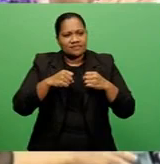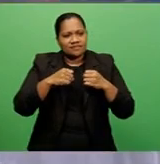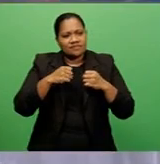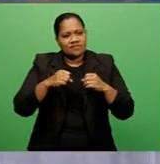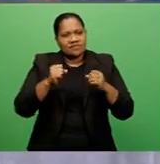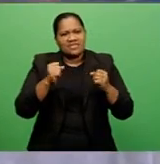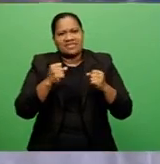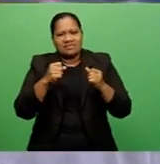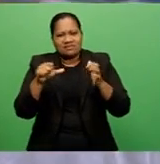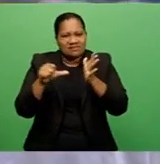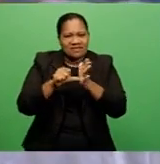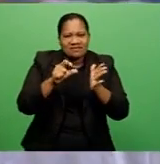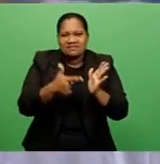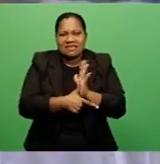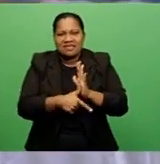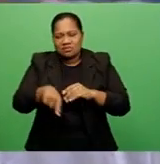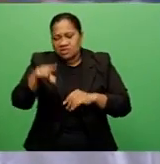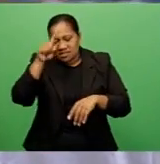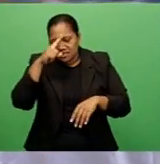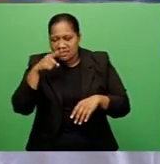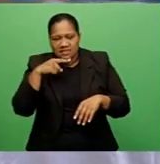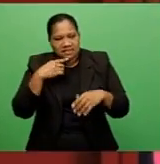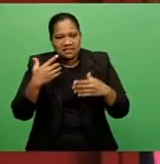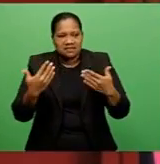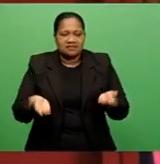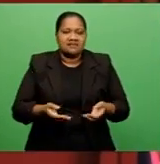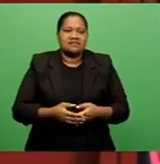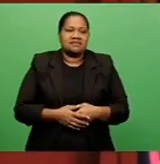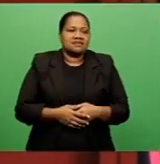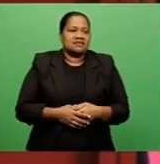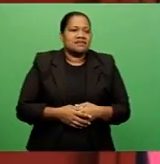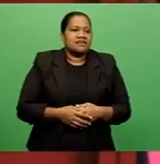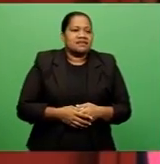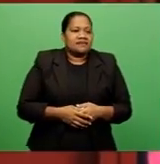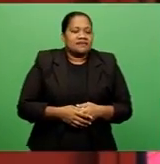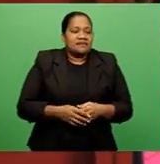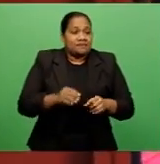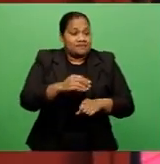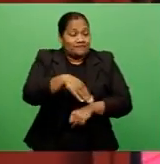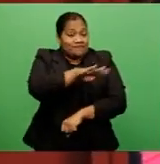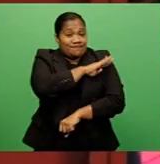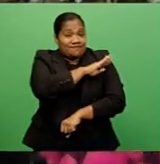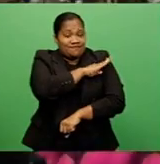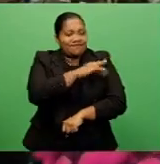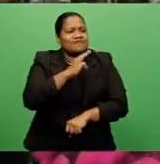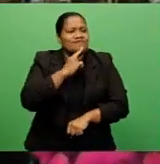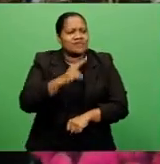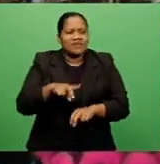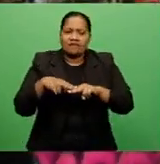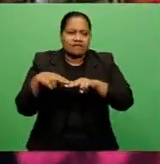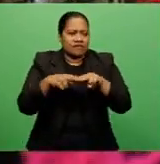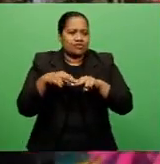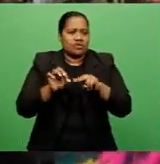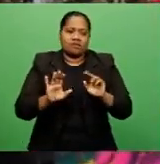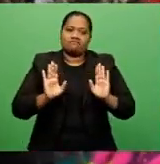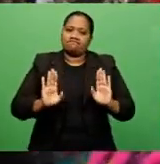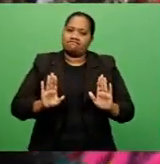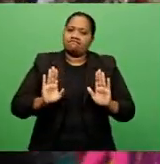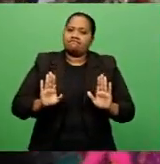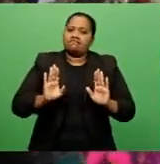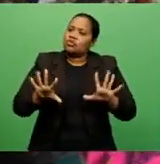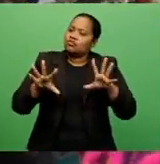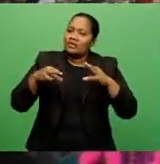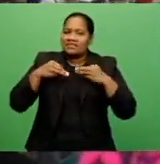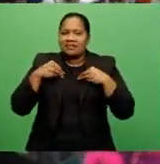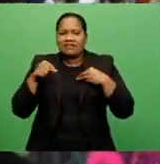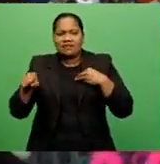build a truly great and tolerant democracy. Bainimarama says Fiji will not just wait in line to receive this sort of life for